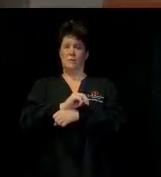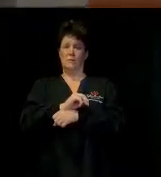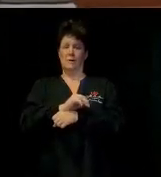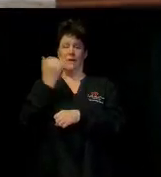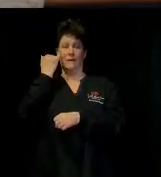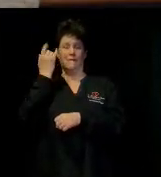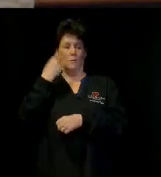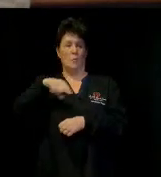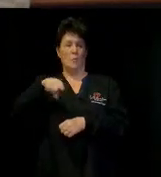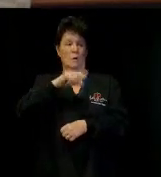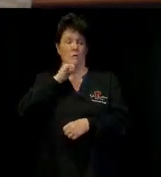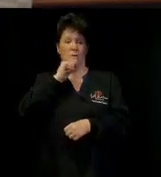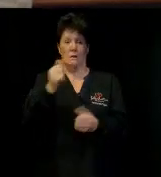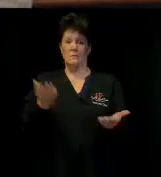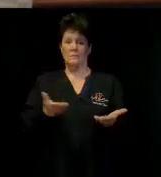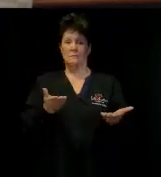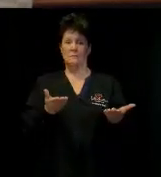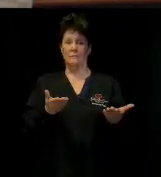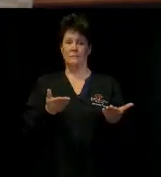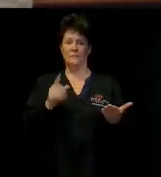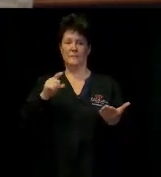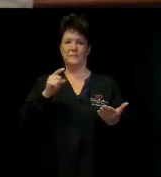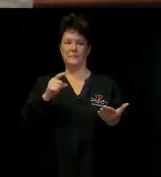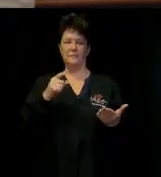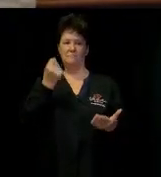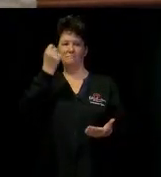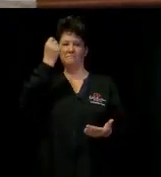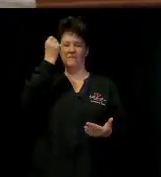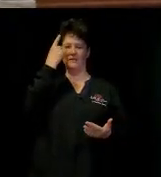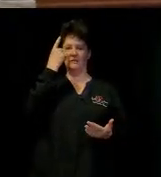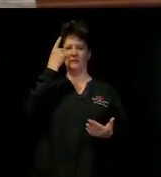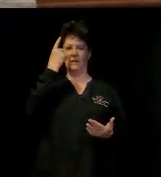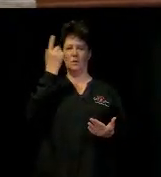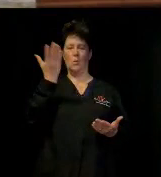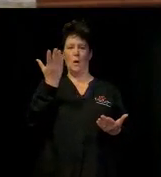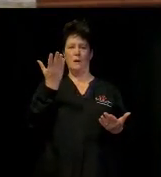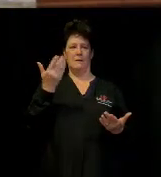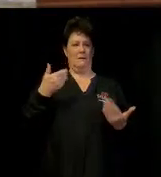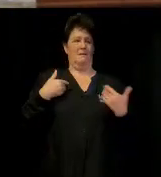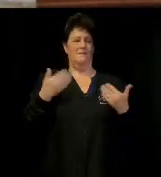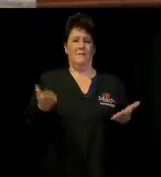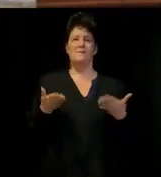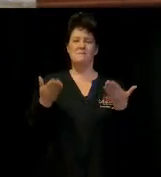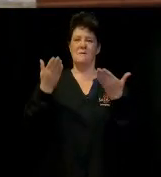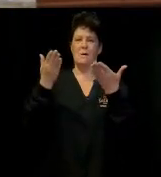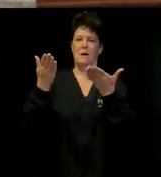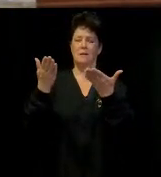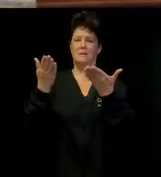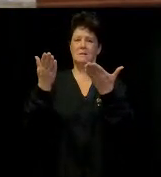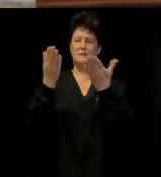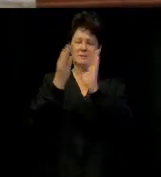start seeing this as from a superior realm and understanding that what you have to offer is invaluable.